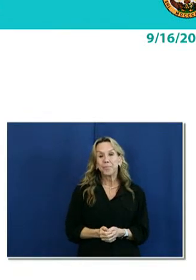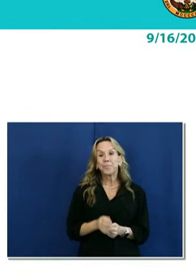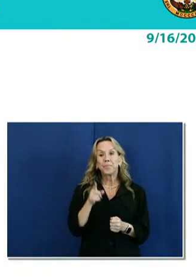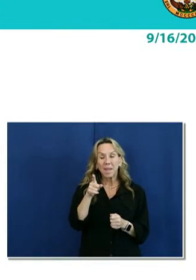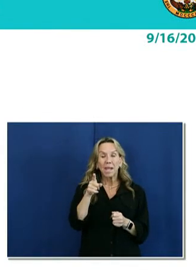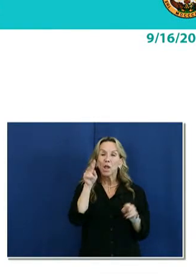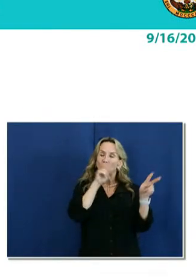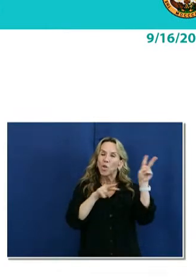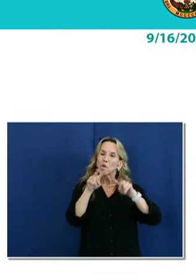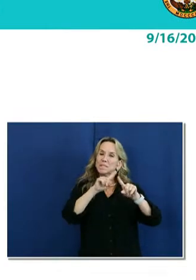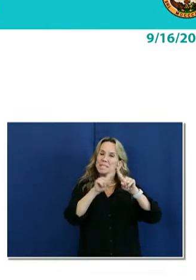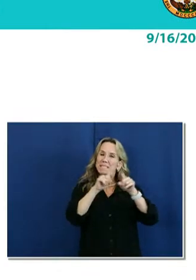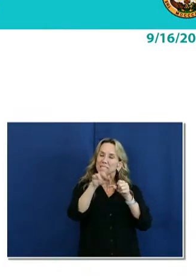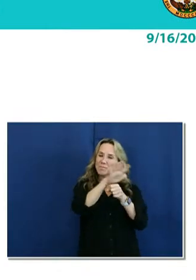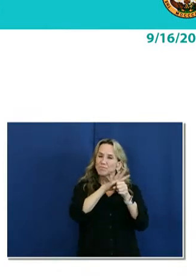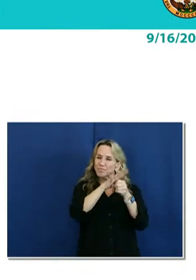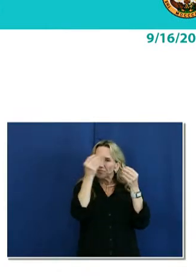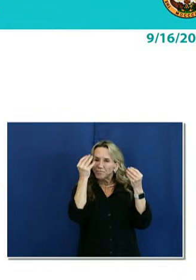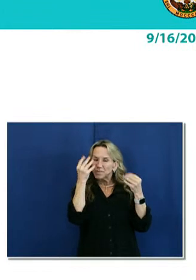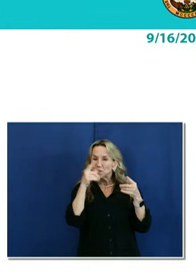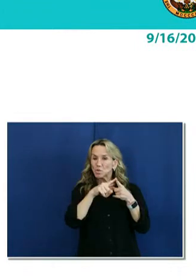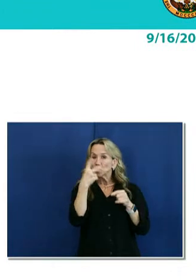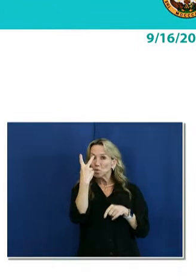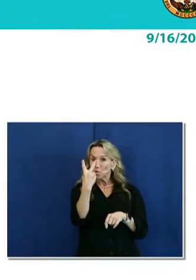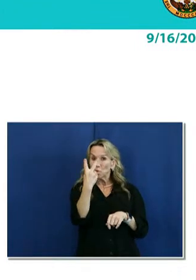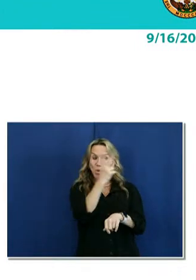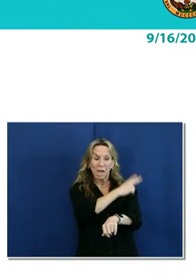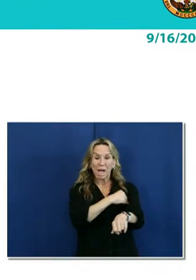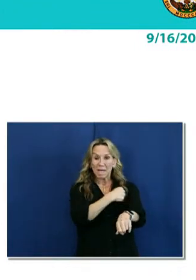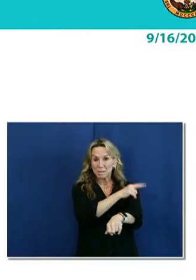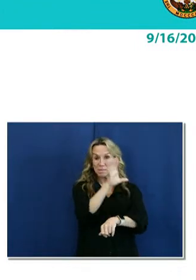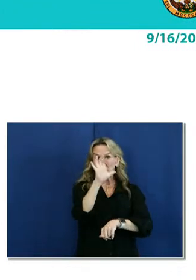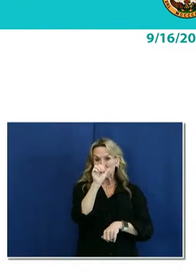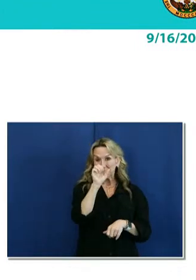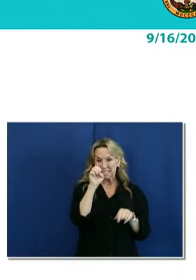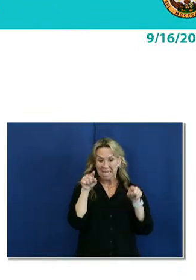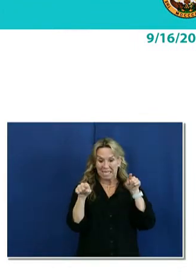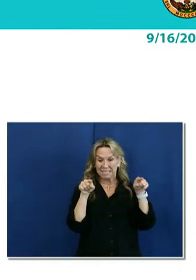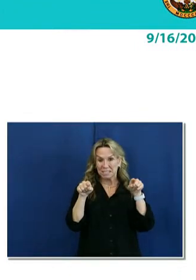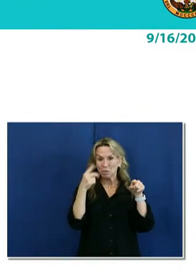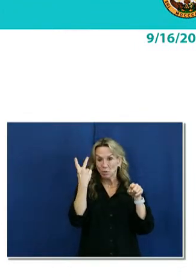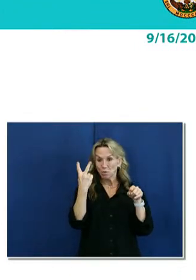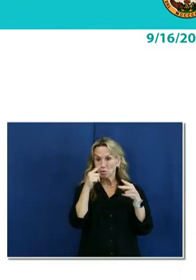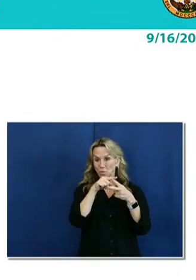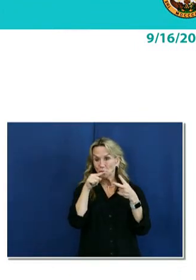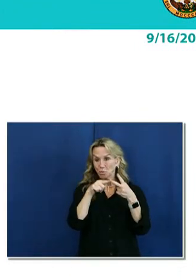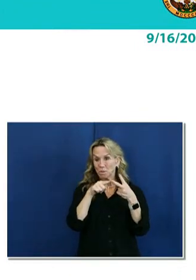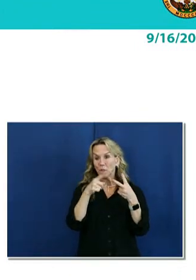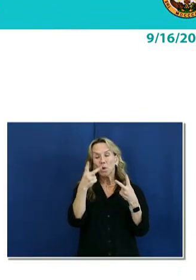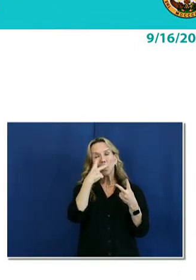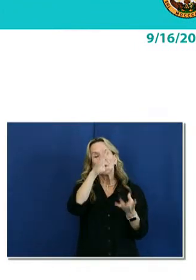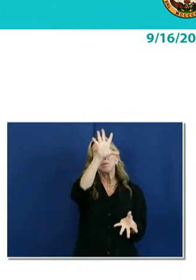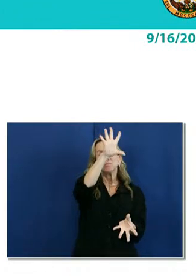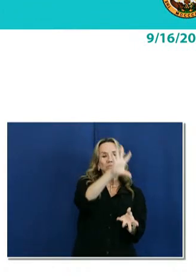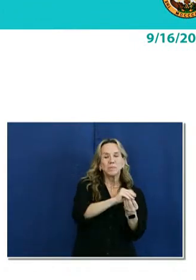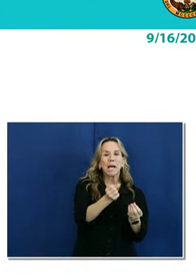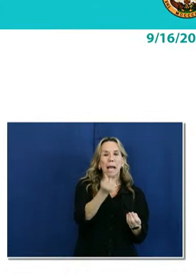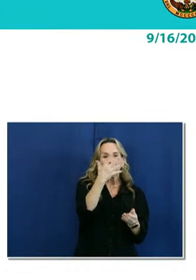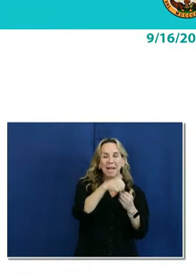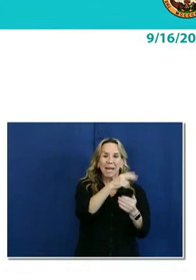this reviews demographics related to hospitalized cases. The majority of the total number of